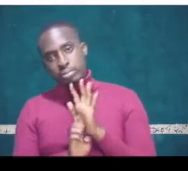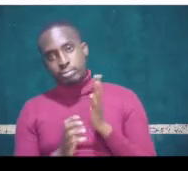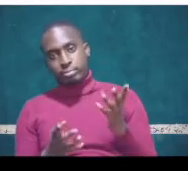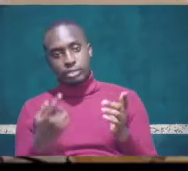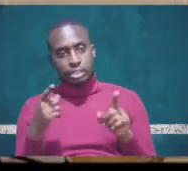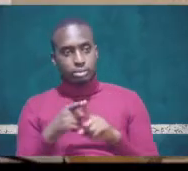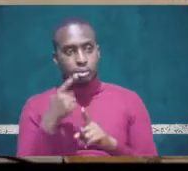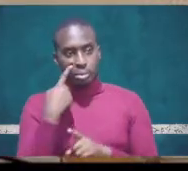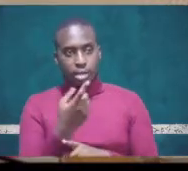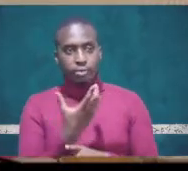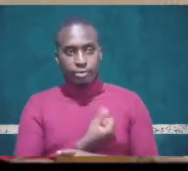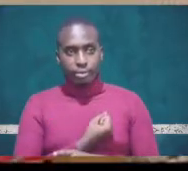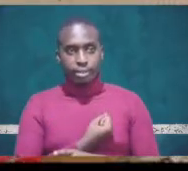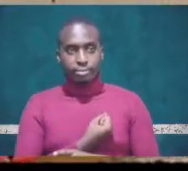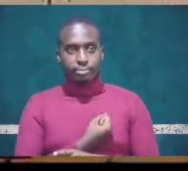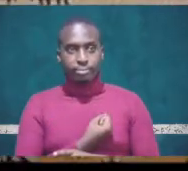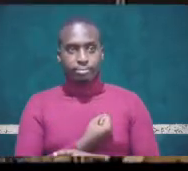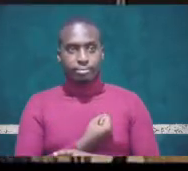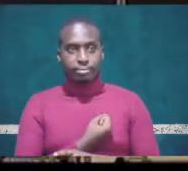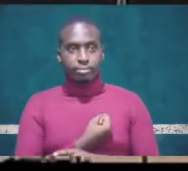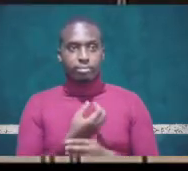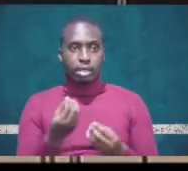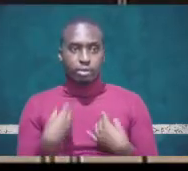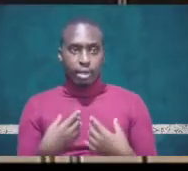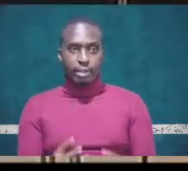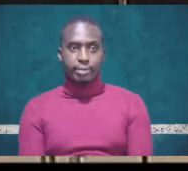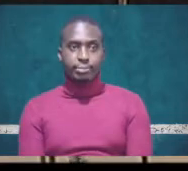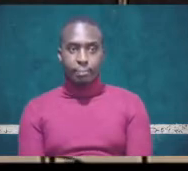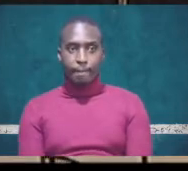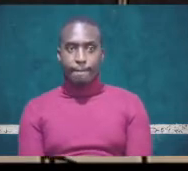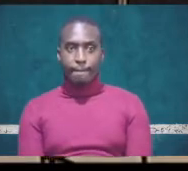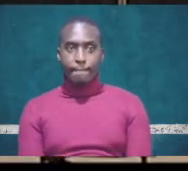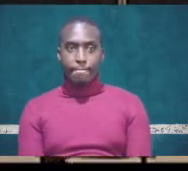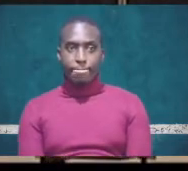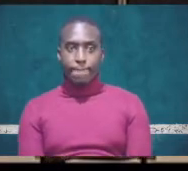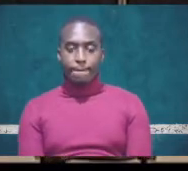As you see there, we have the given that,